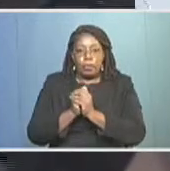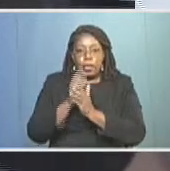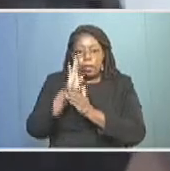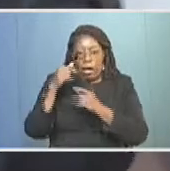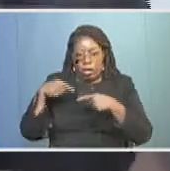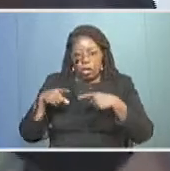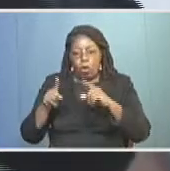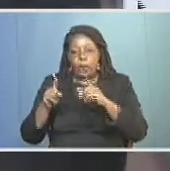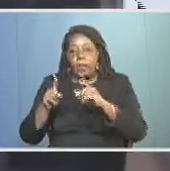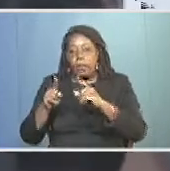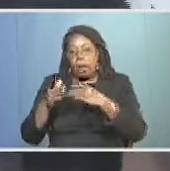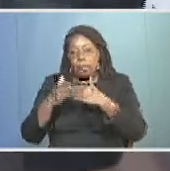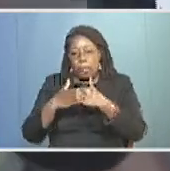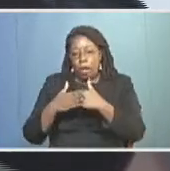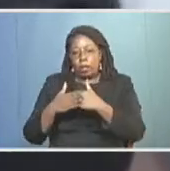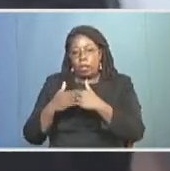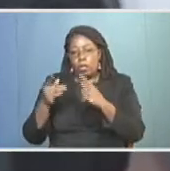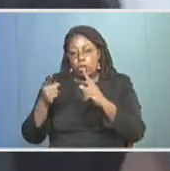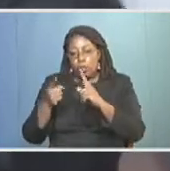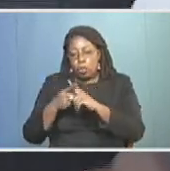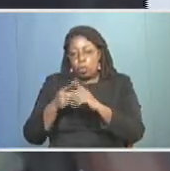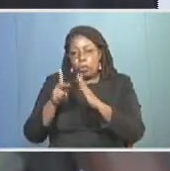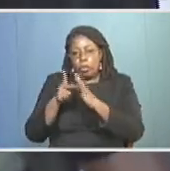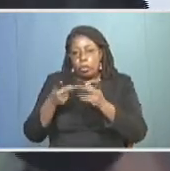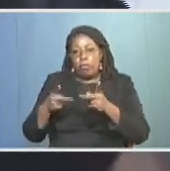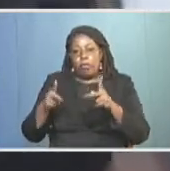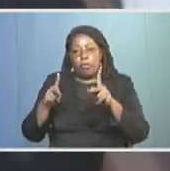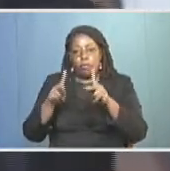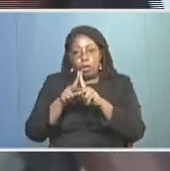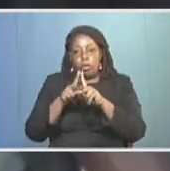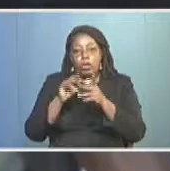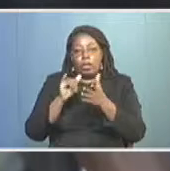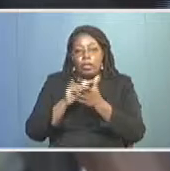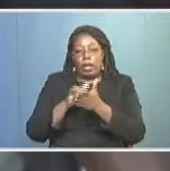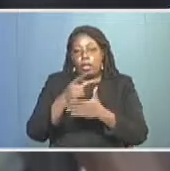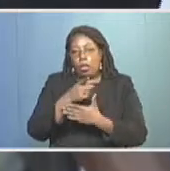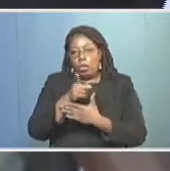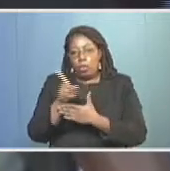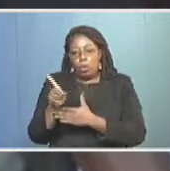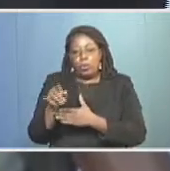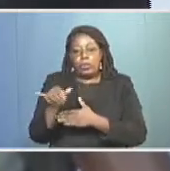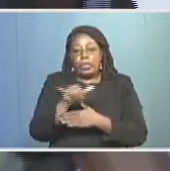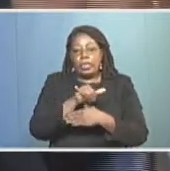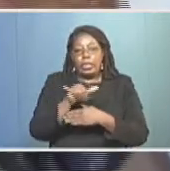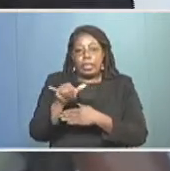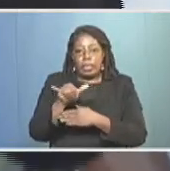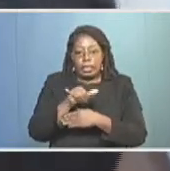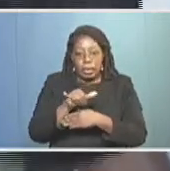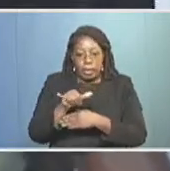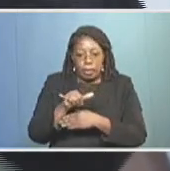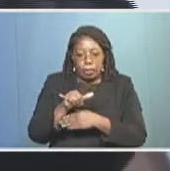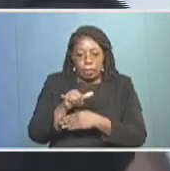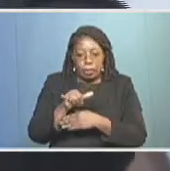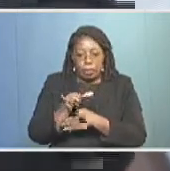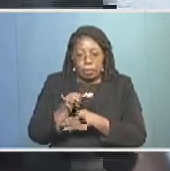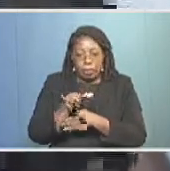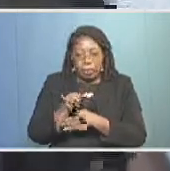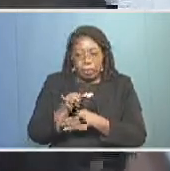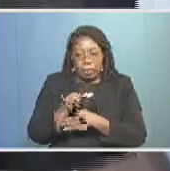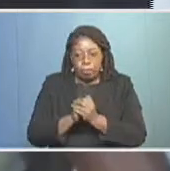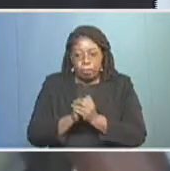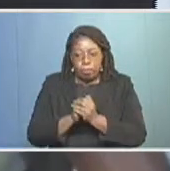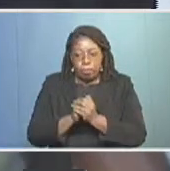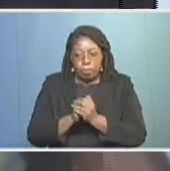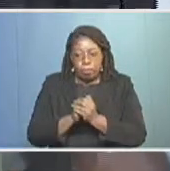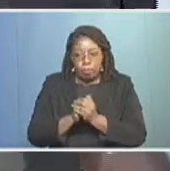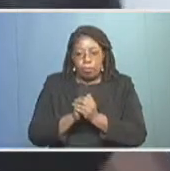going back to the principles and values that those same dissident day and the founding